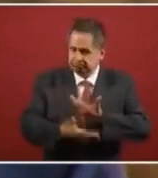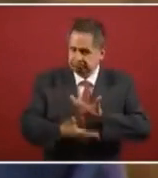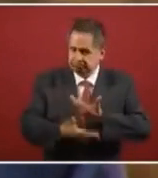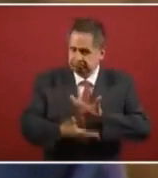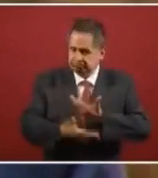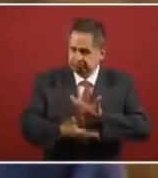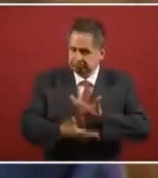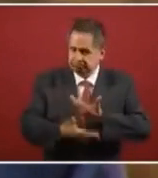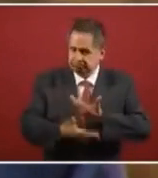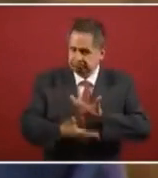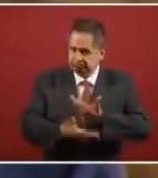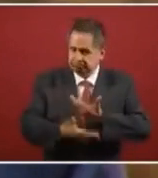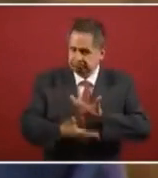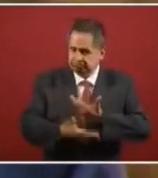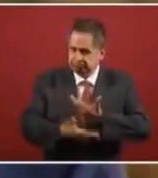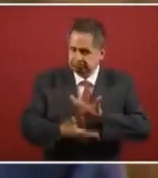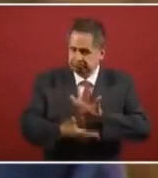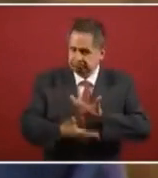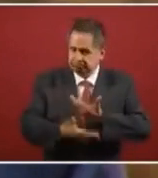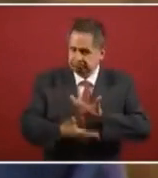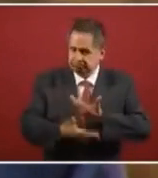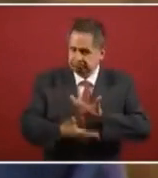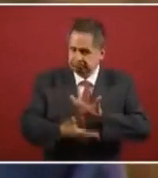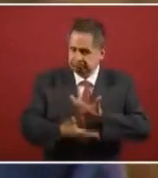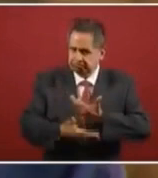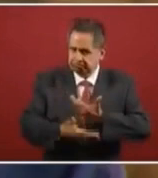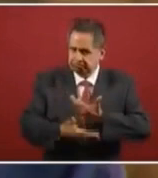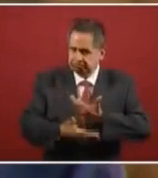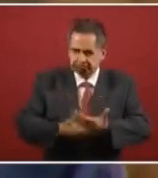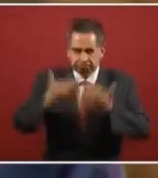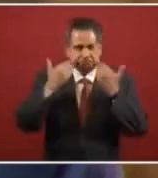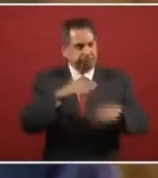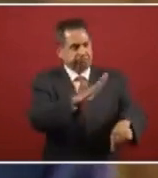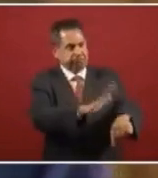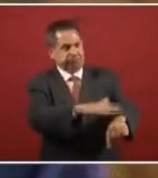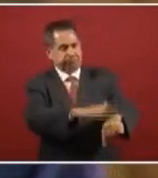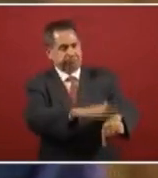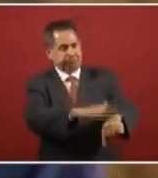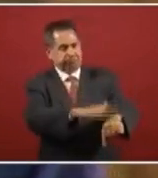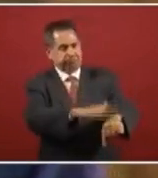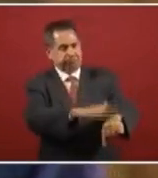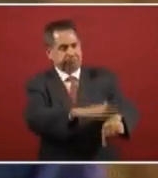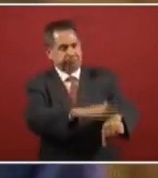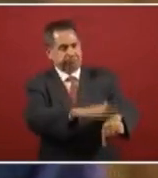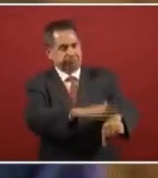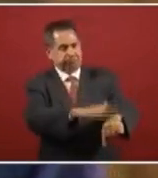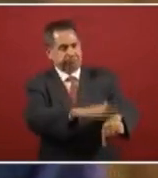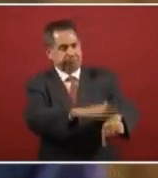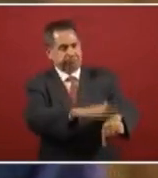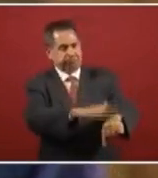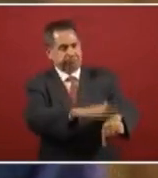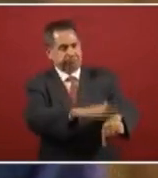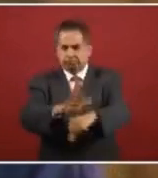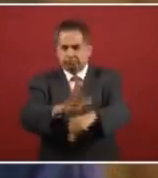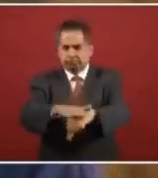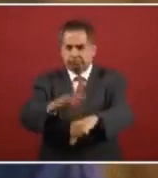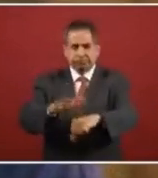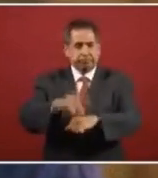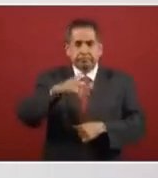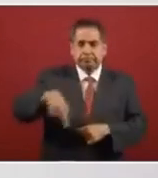exhort respectfully the power the legislative power